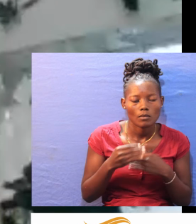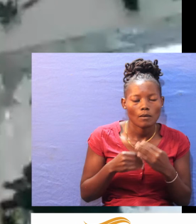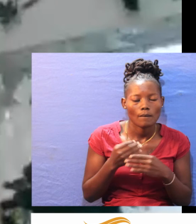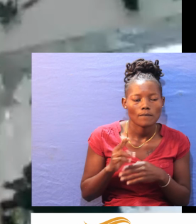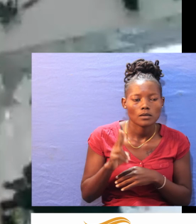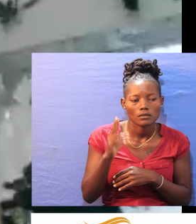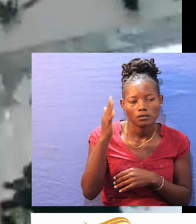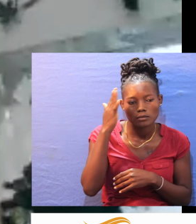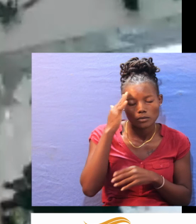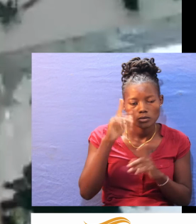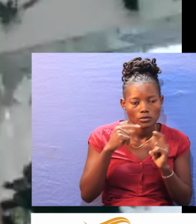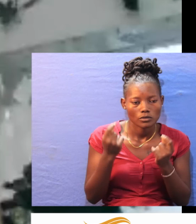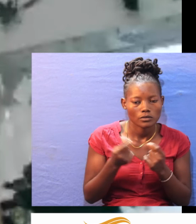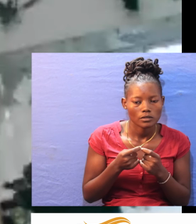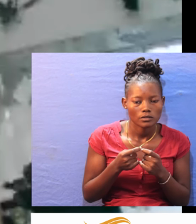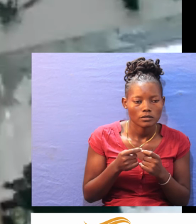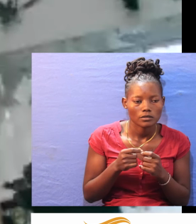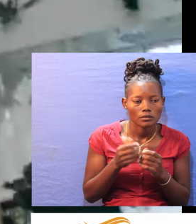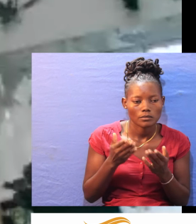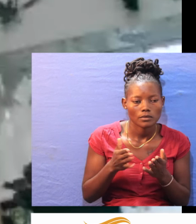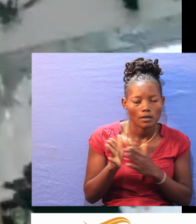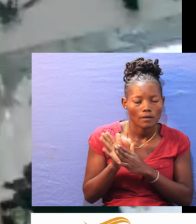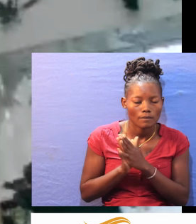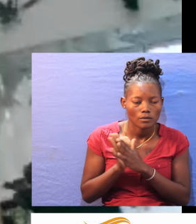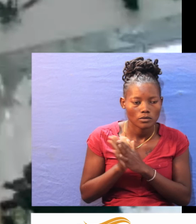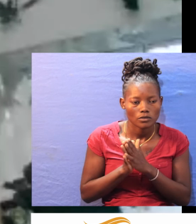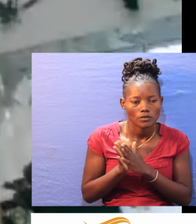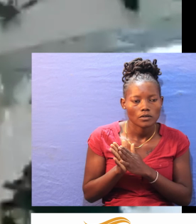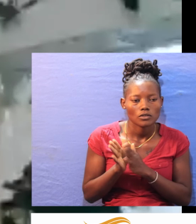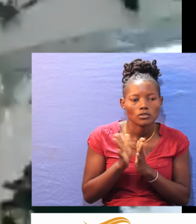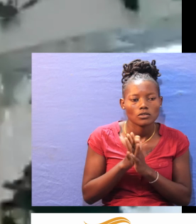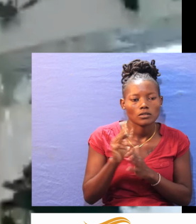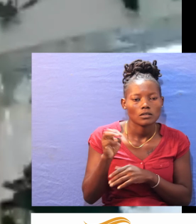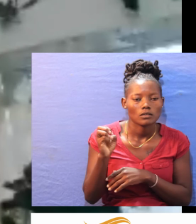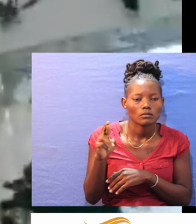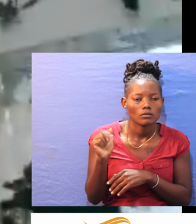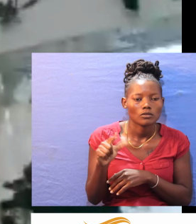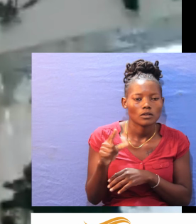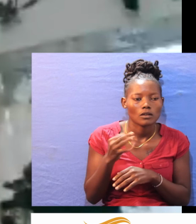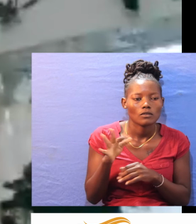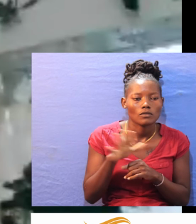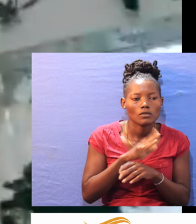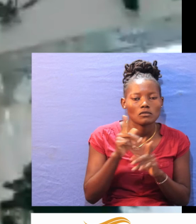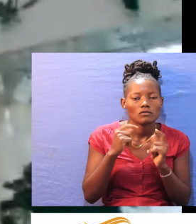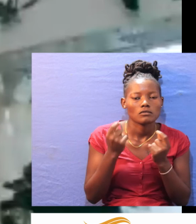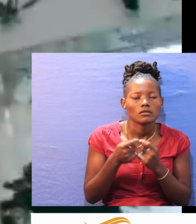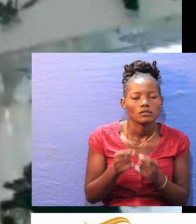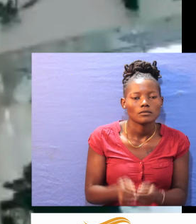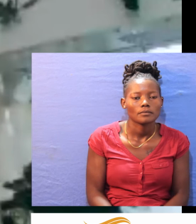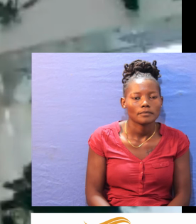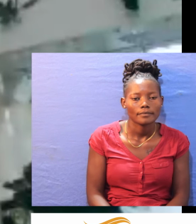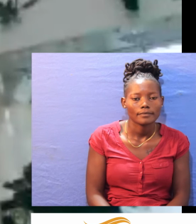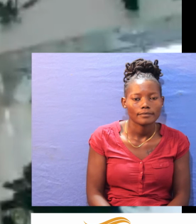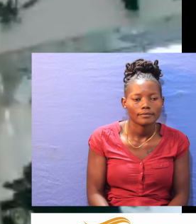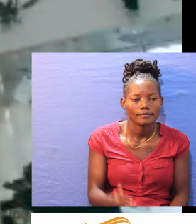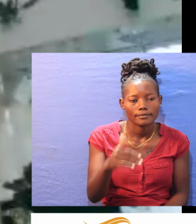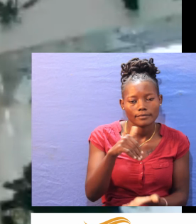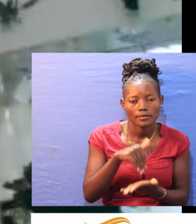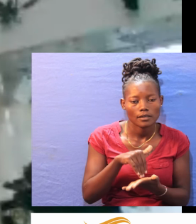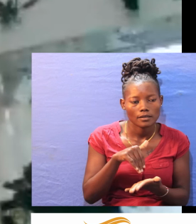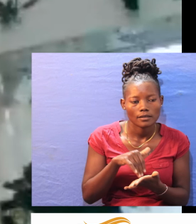you know, that team there, that motivation and the morale of the whole team there. So again,